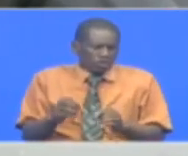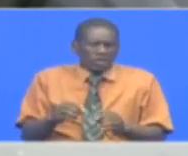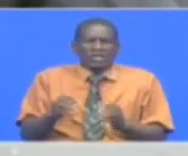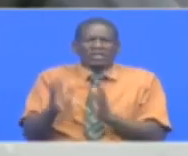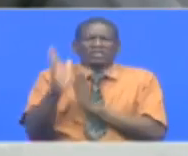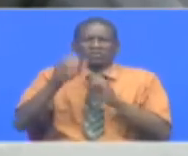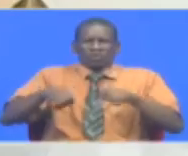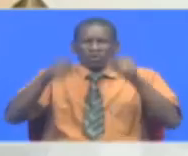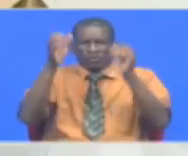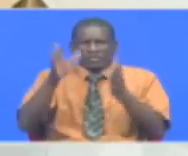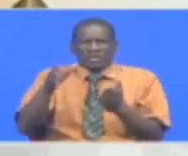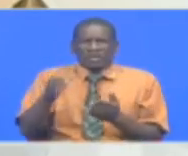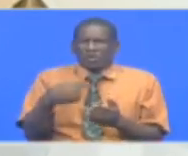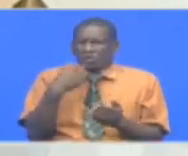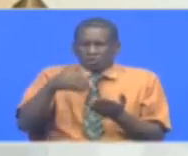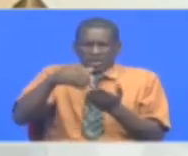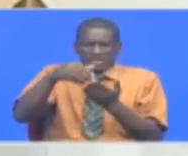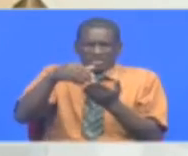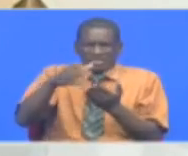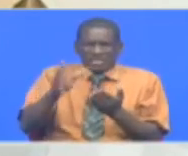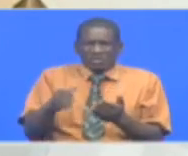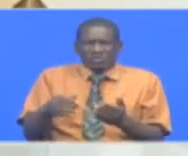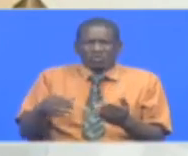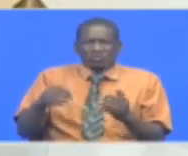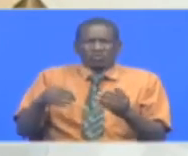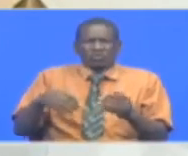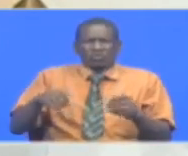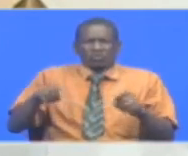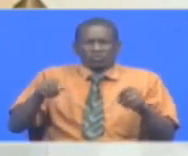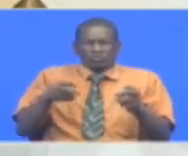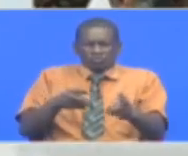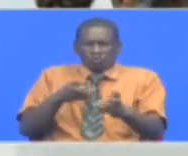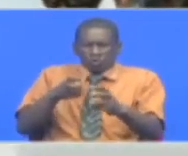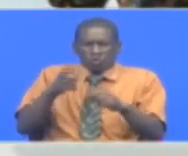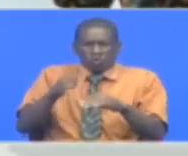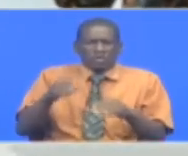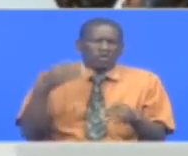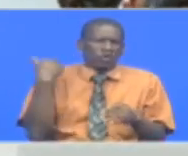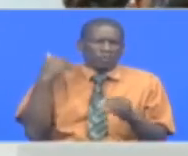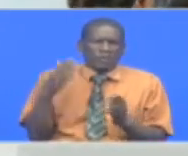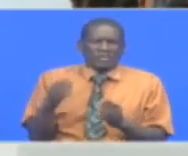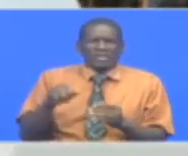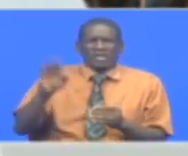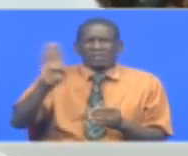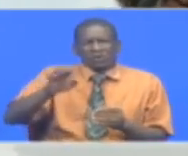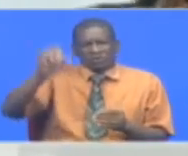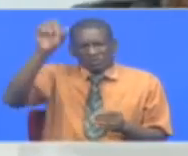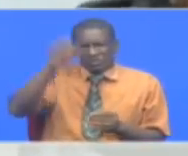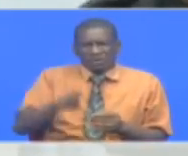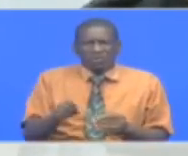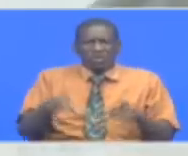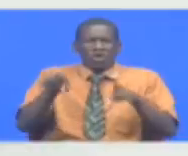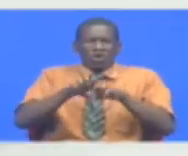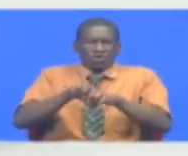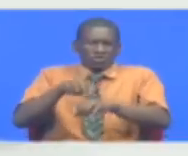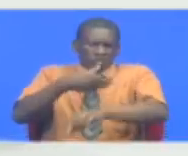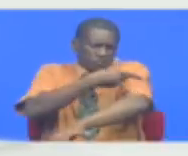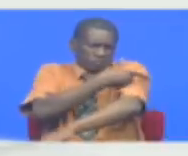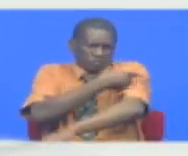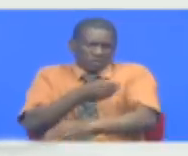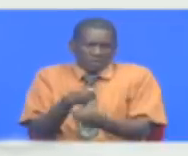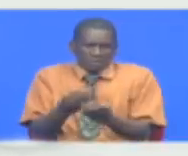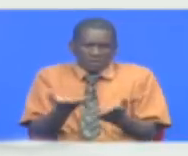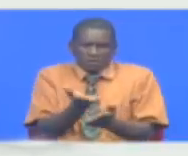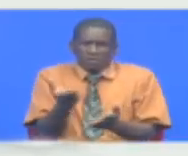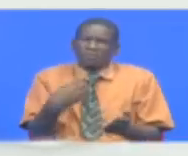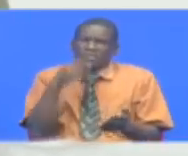were deployed to flush out bandits in Baringo South were not left out of this move, Many say that they have been trying to get the vaccine